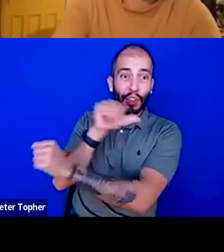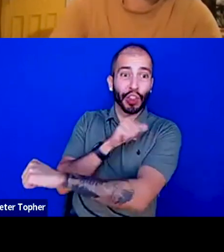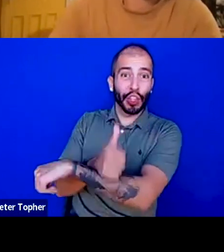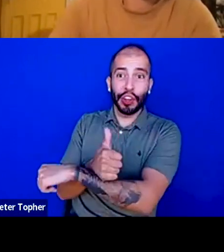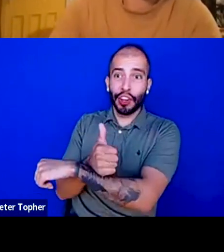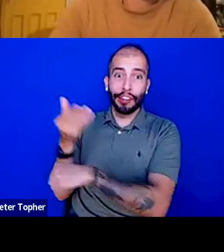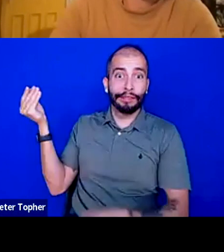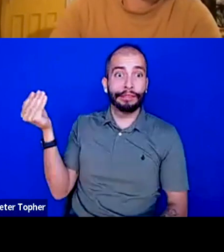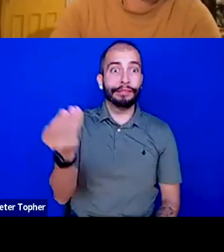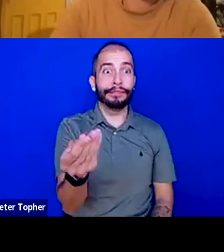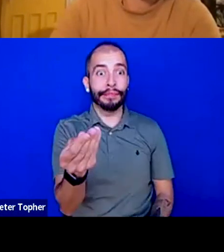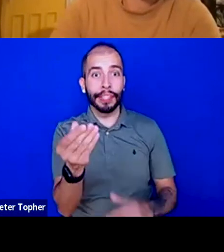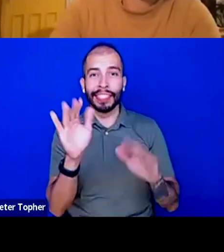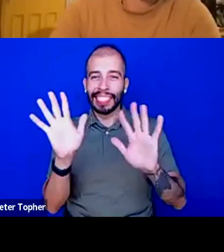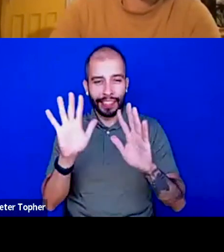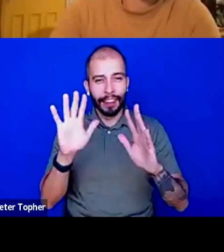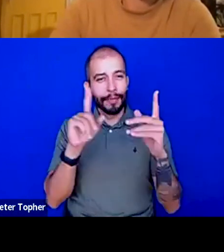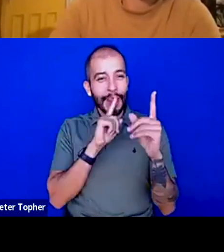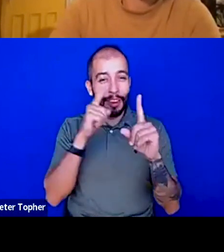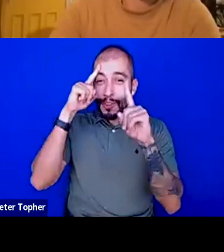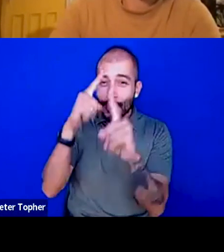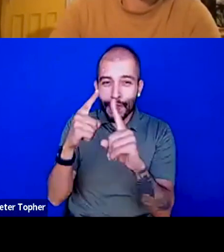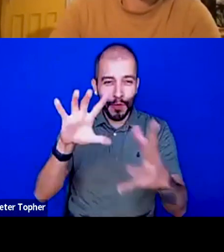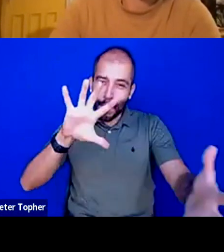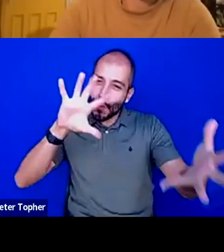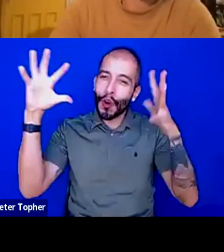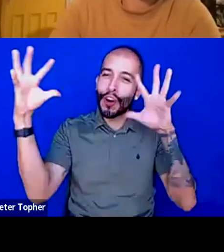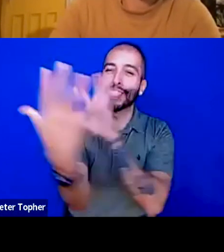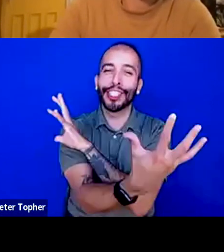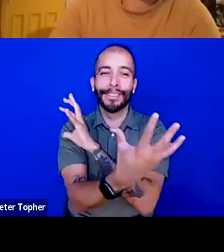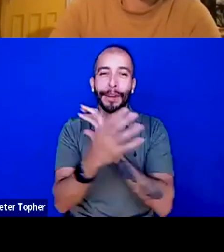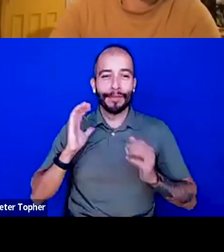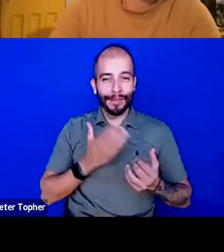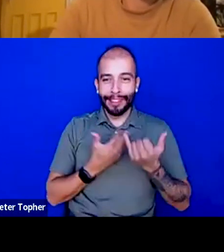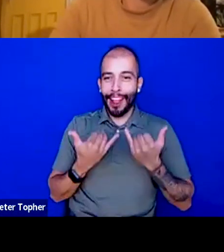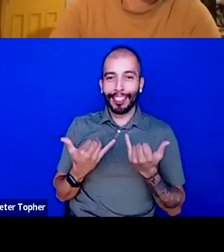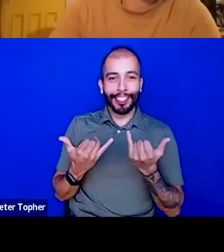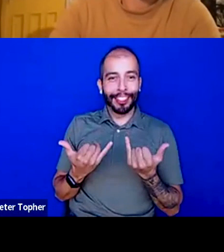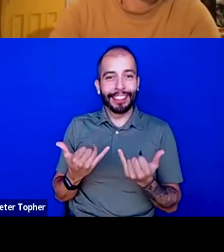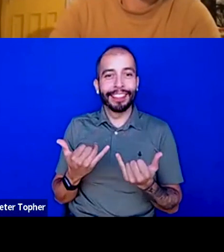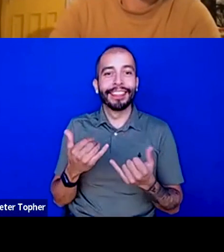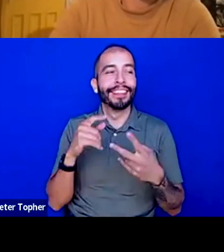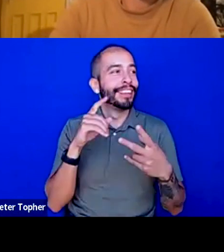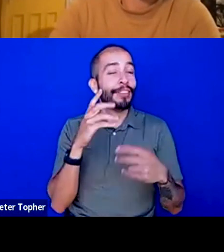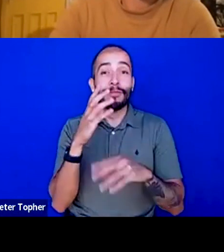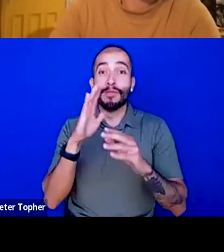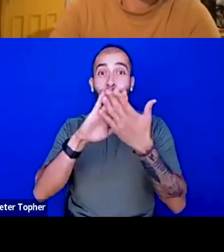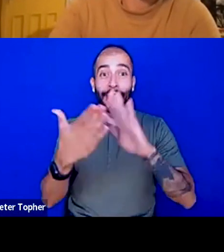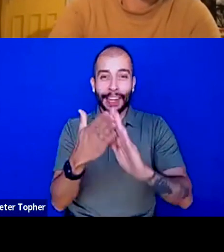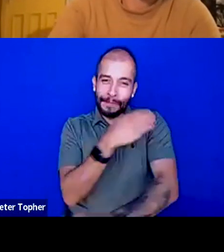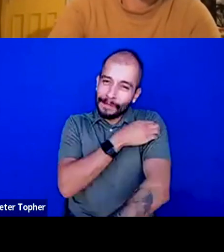communities, and create systems and networks of care that are not built in hierarchy, but